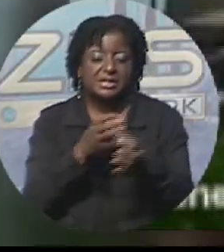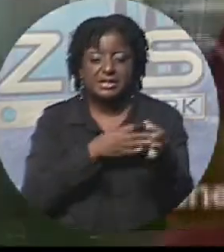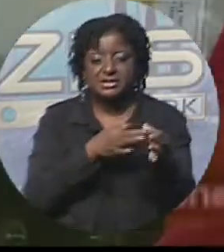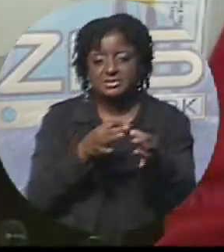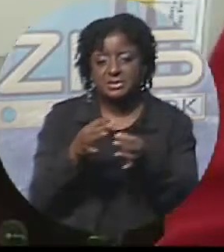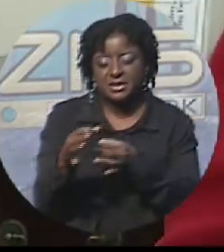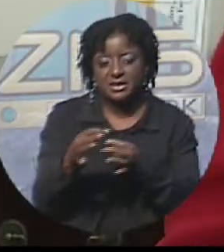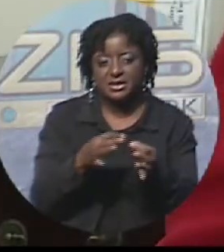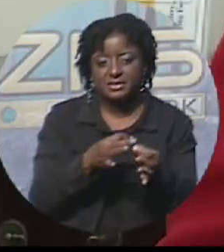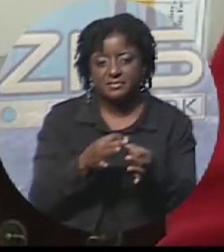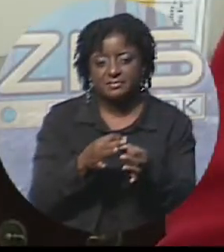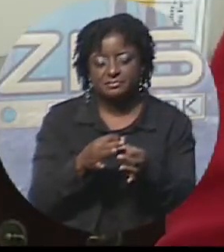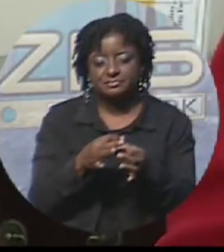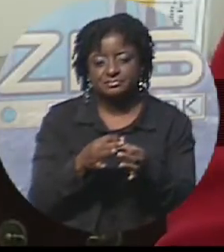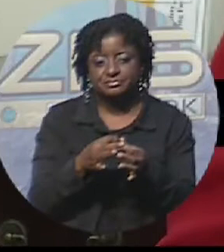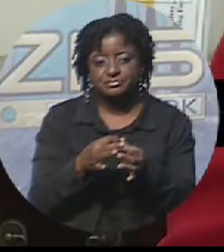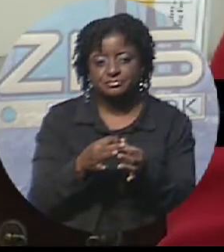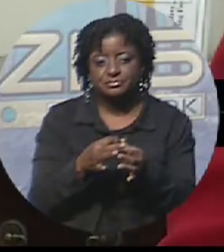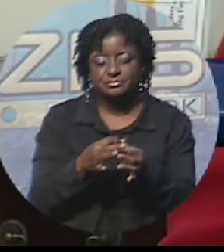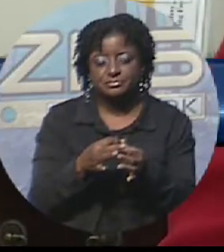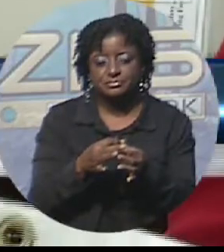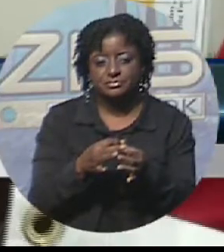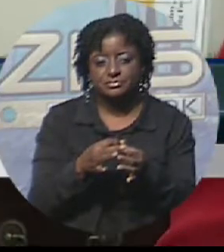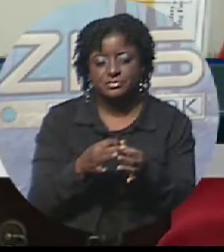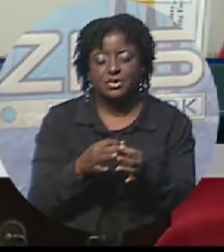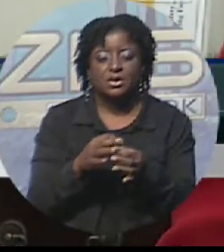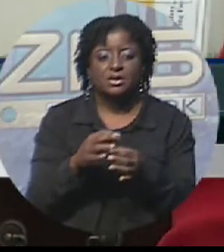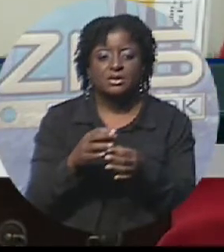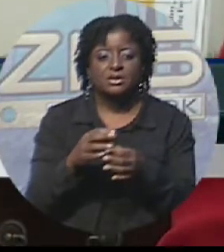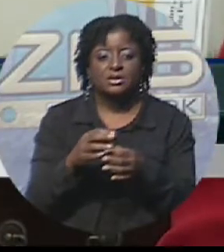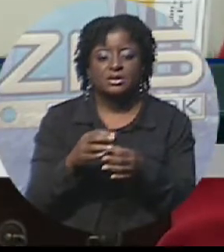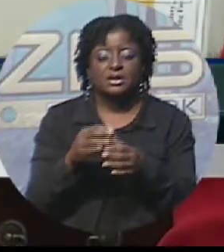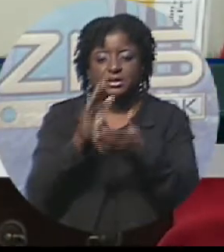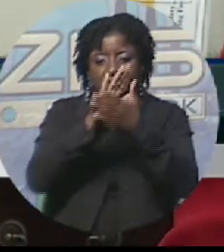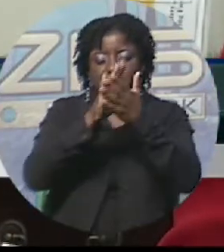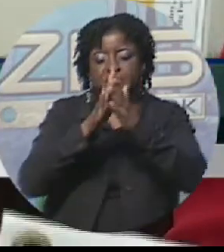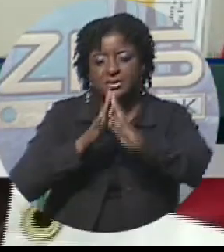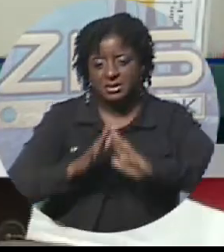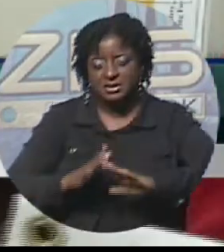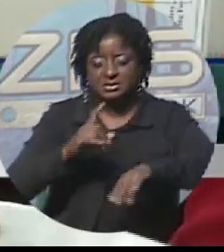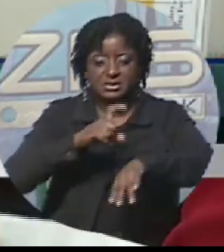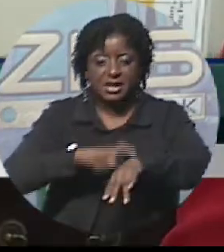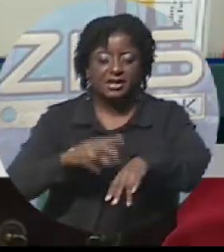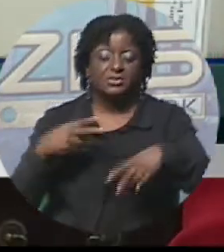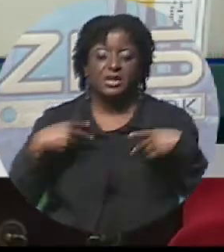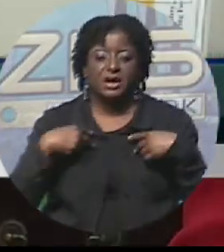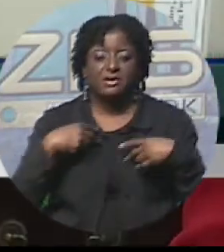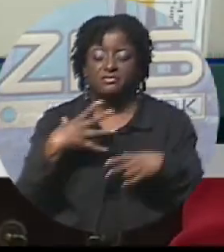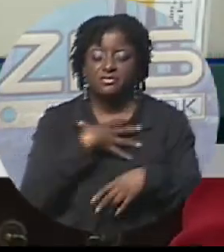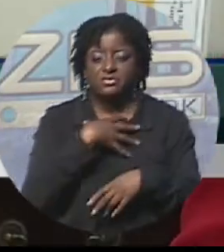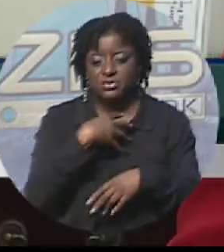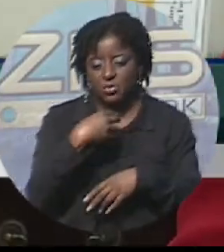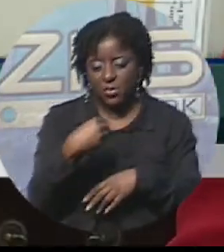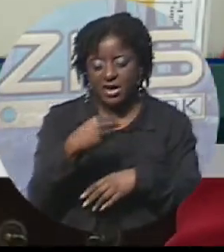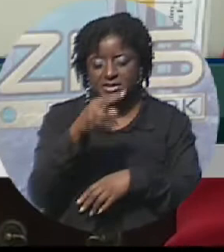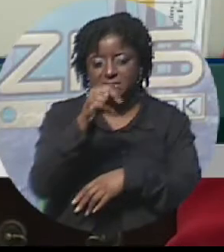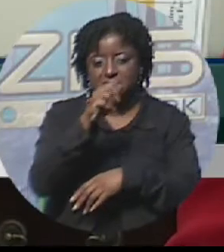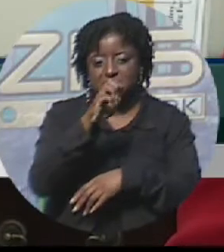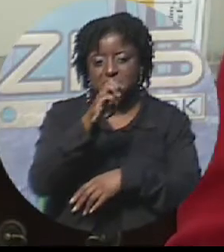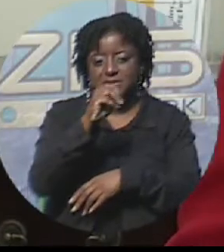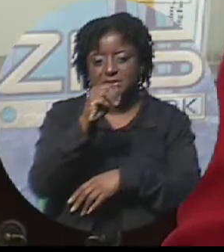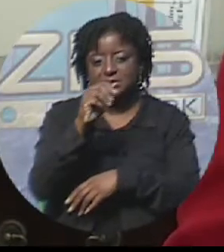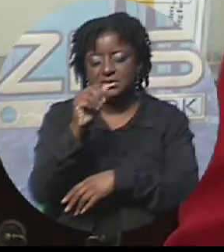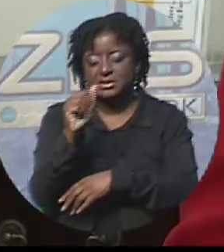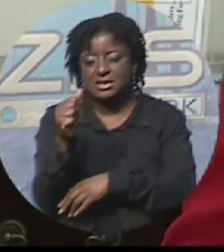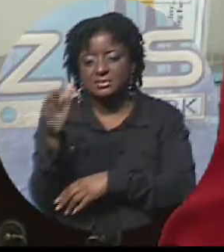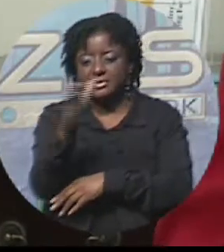Peace times, we just have the NEMA flag, which is it's white, and they have the NEMA logo that will be